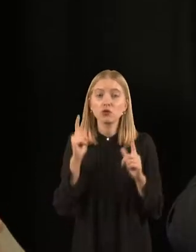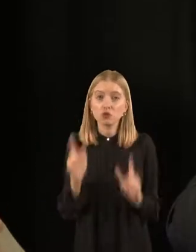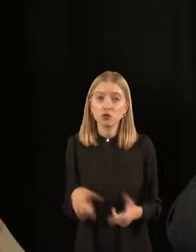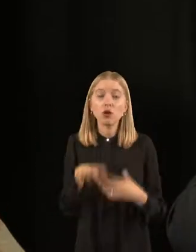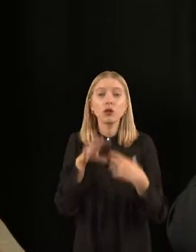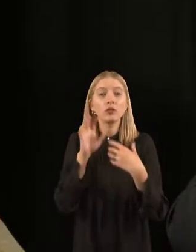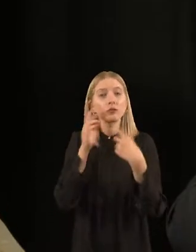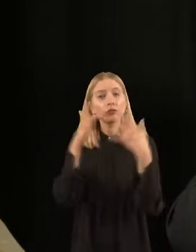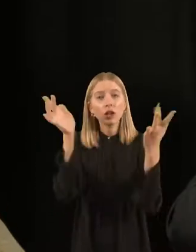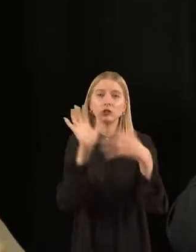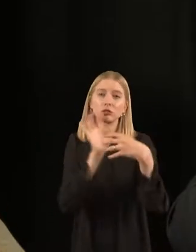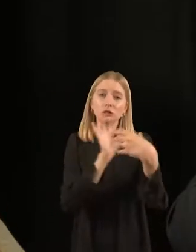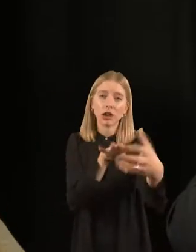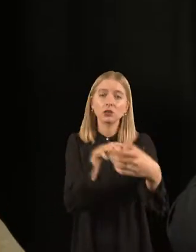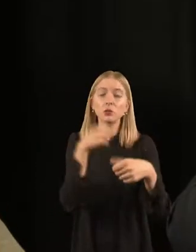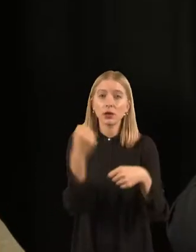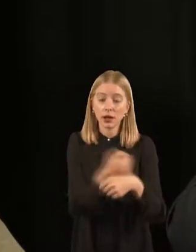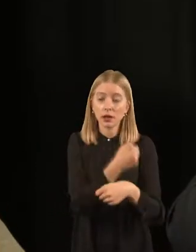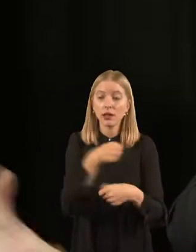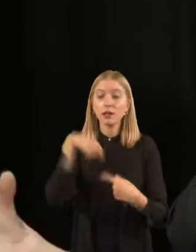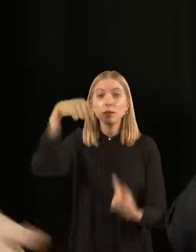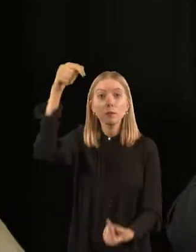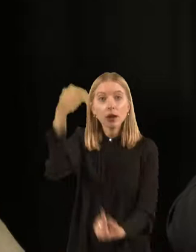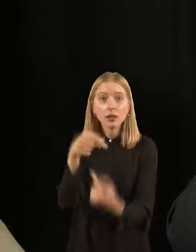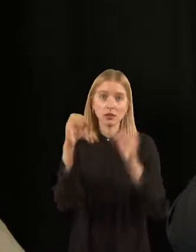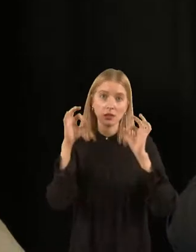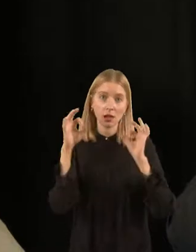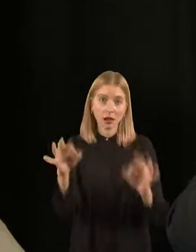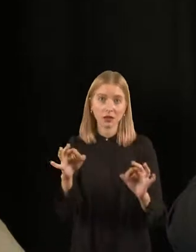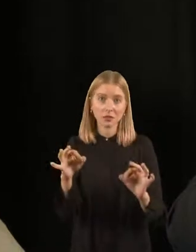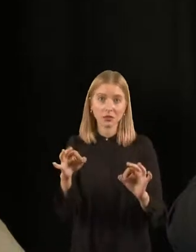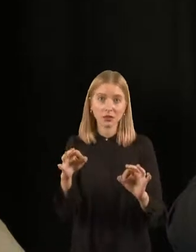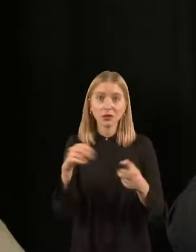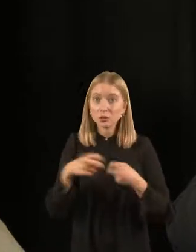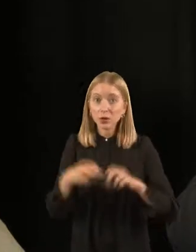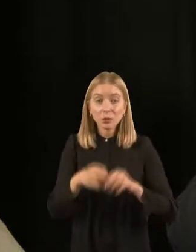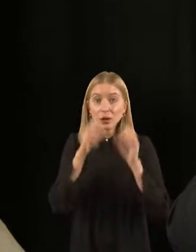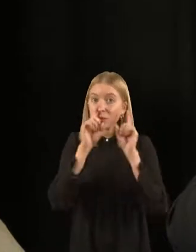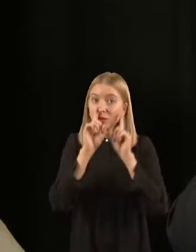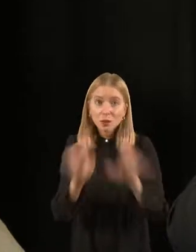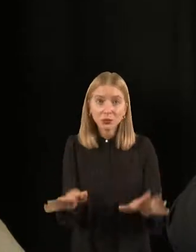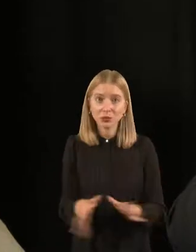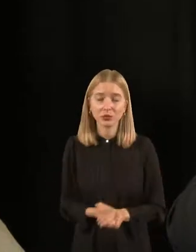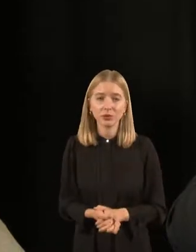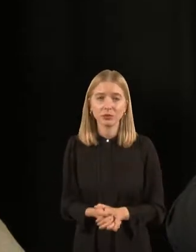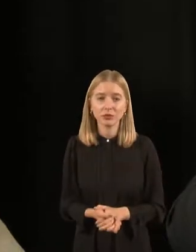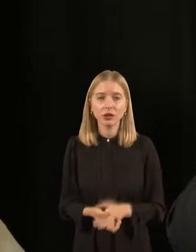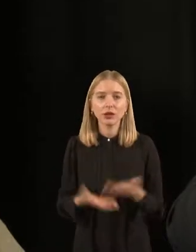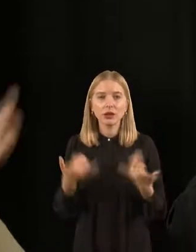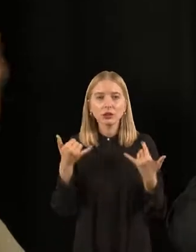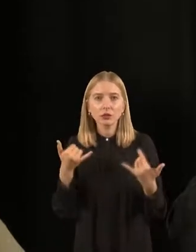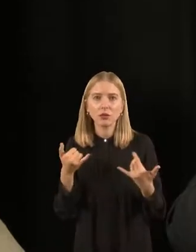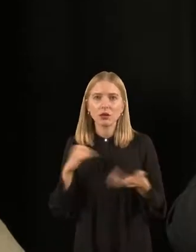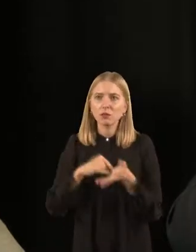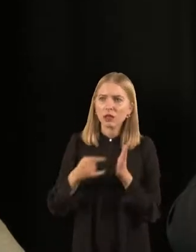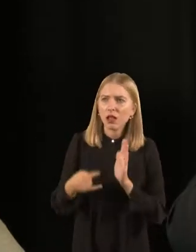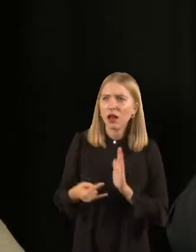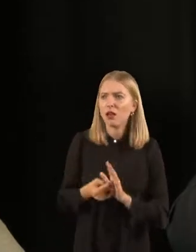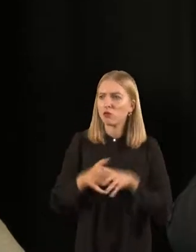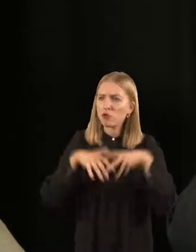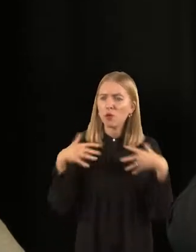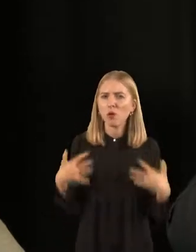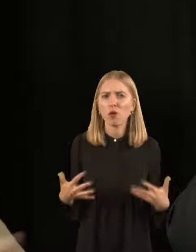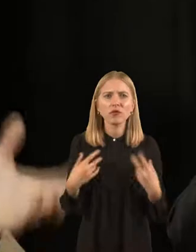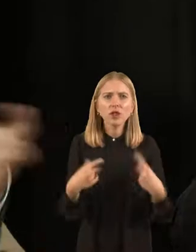and we need to do to take sincere action. If we do that, we will resolve the